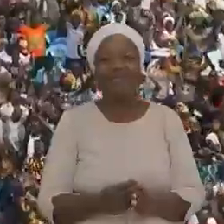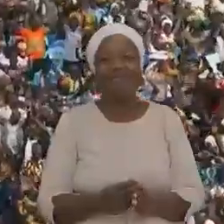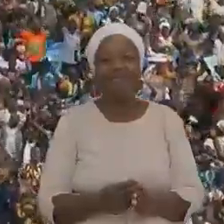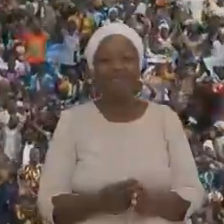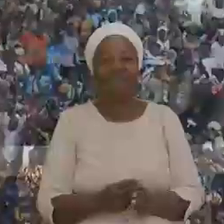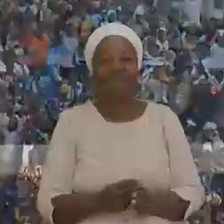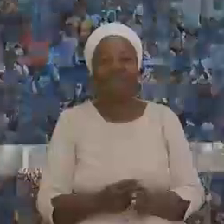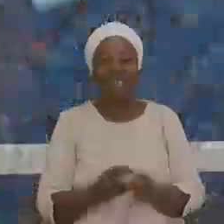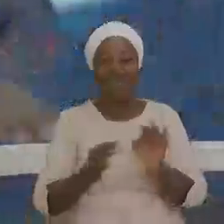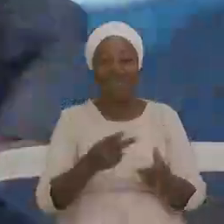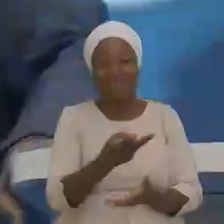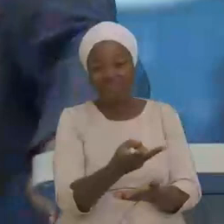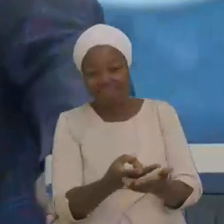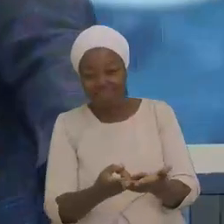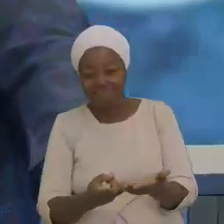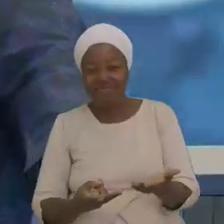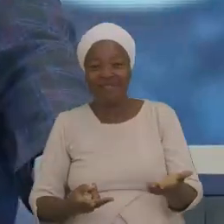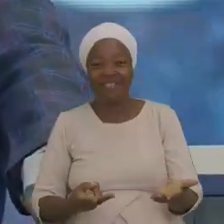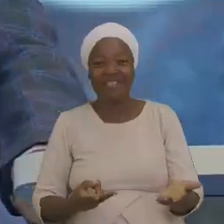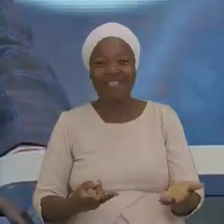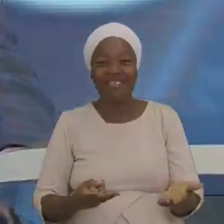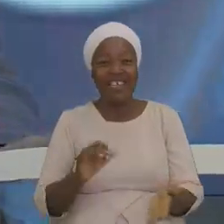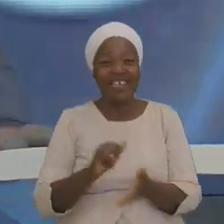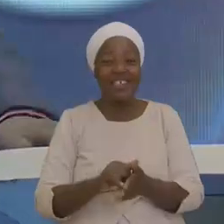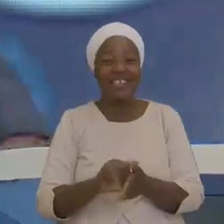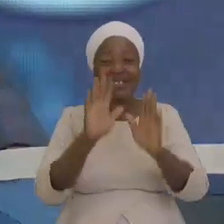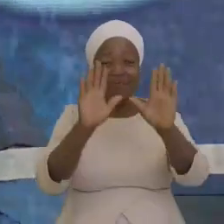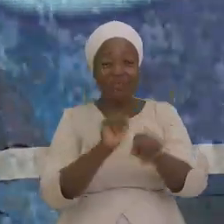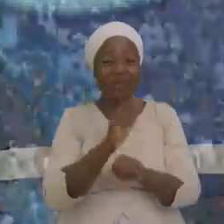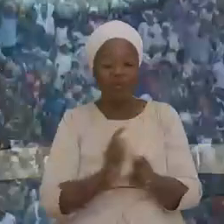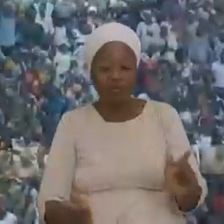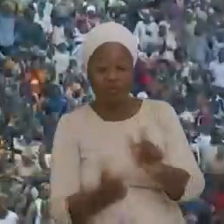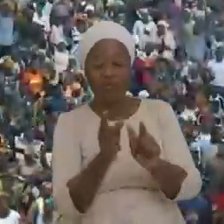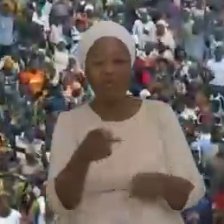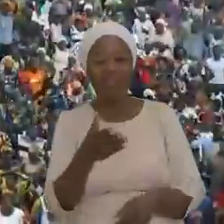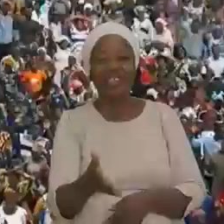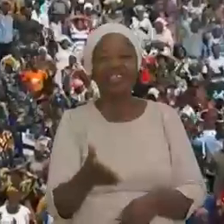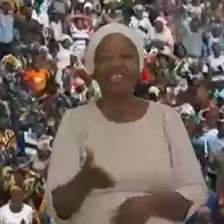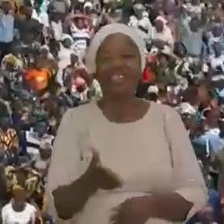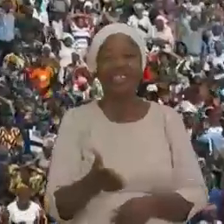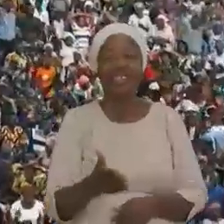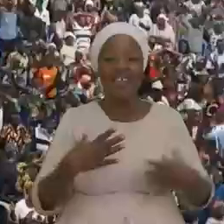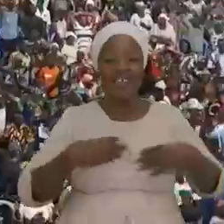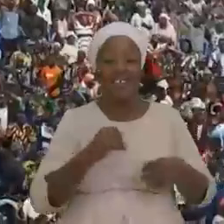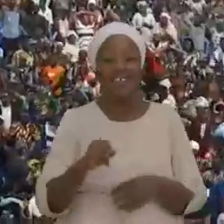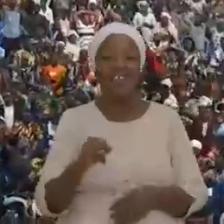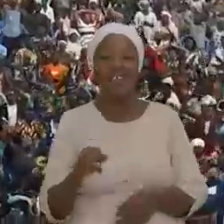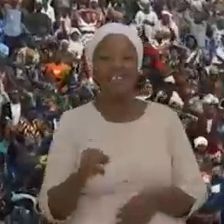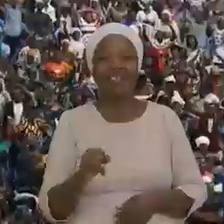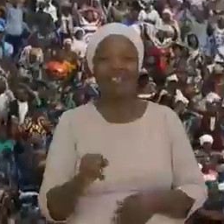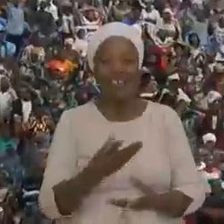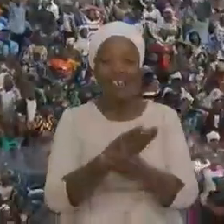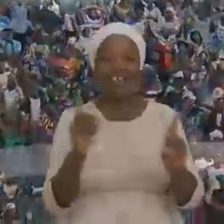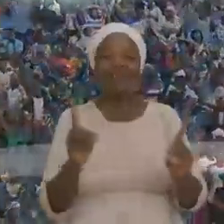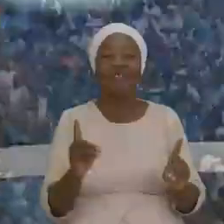If you are lying down, that miracle will meet you there. Healing,